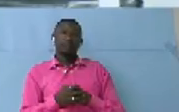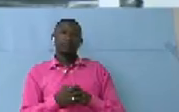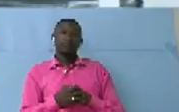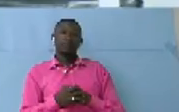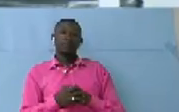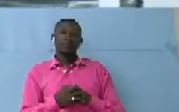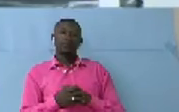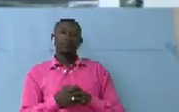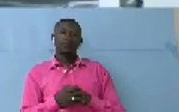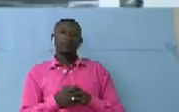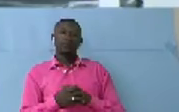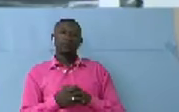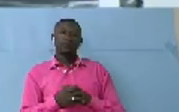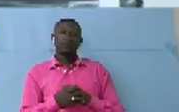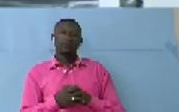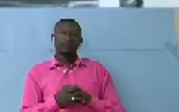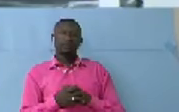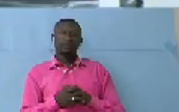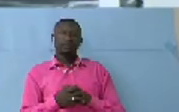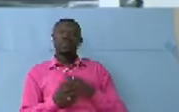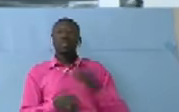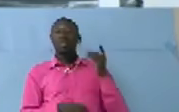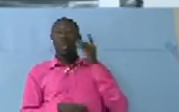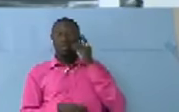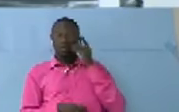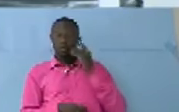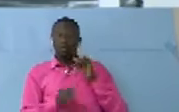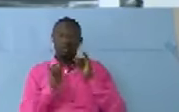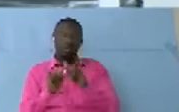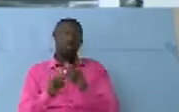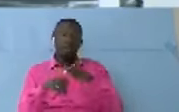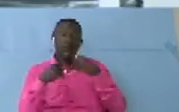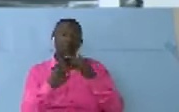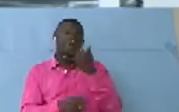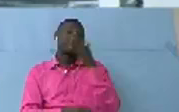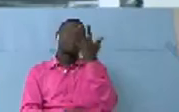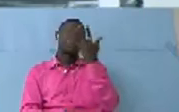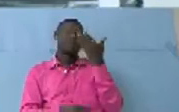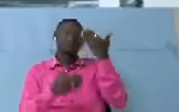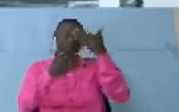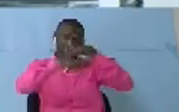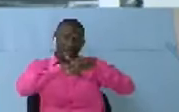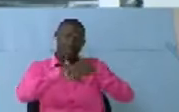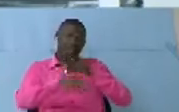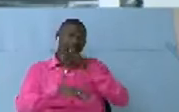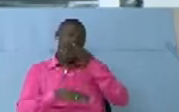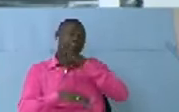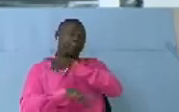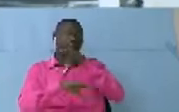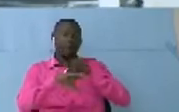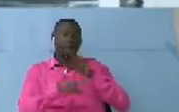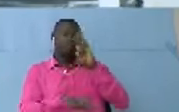NIA, mulanga 5 nights for Bambadinka. The day that we had our 5th night at Bambadinka. Atadam to be recovered at